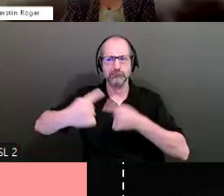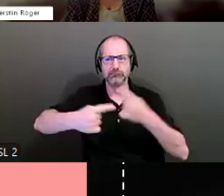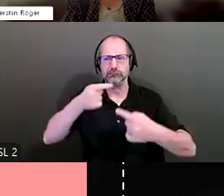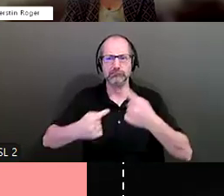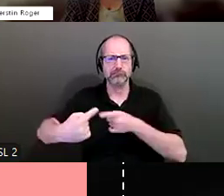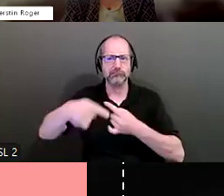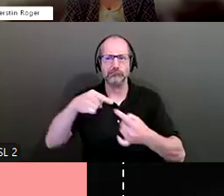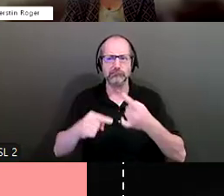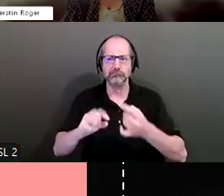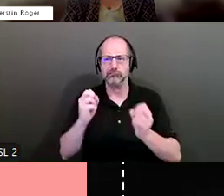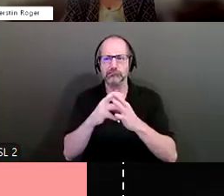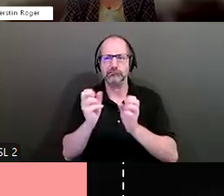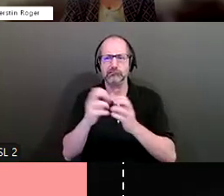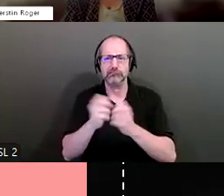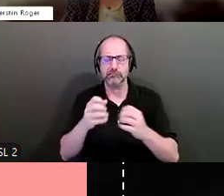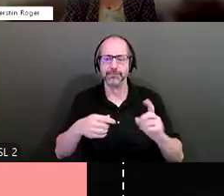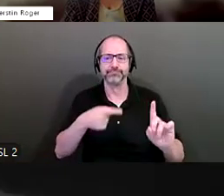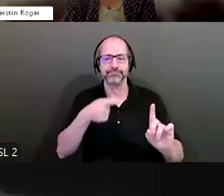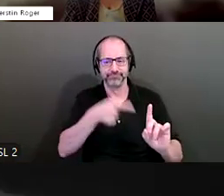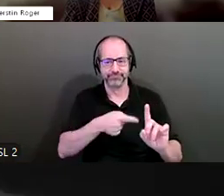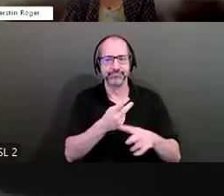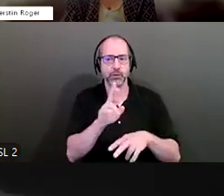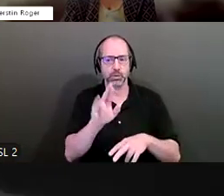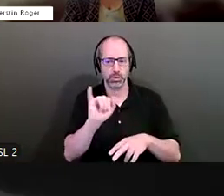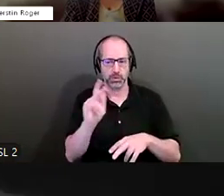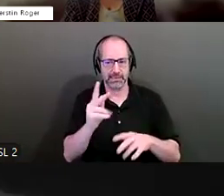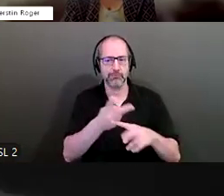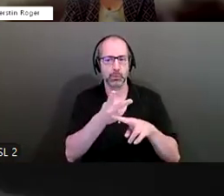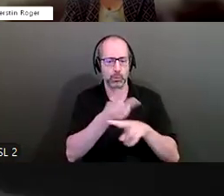risk. Next, please.